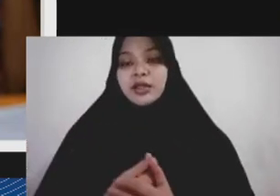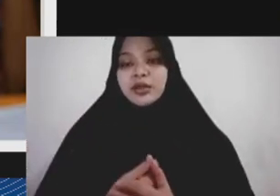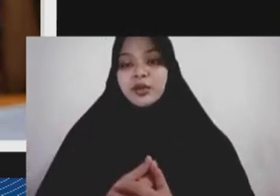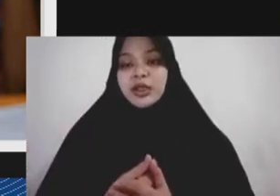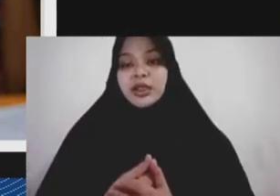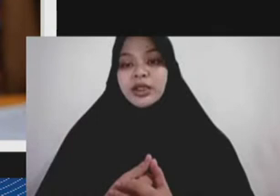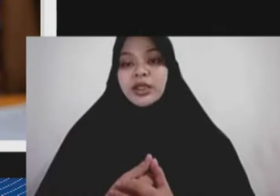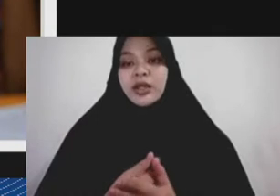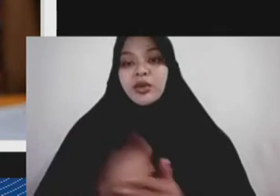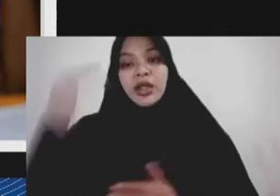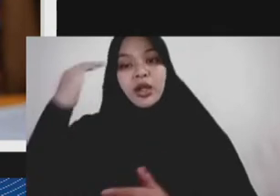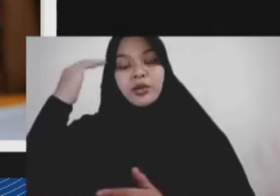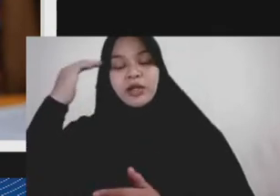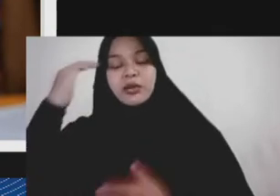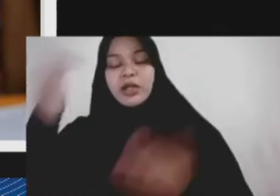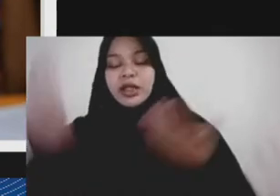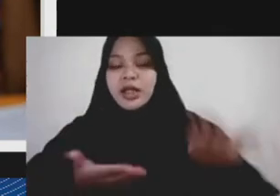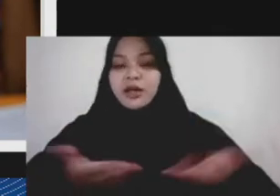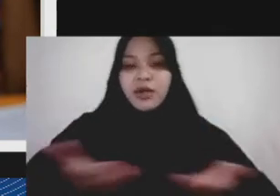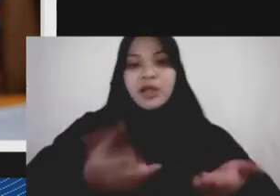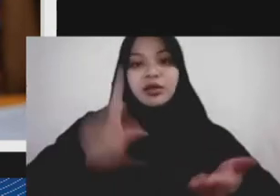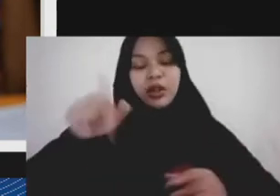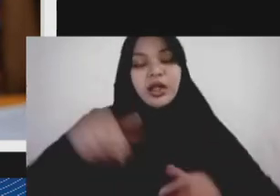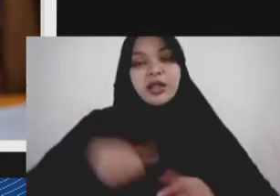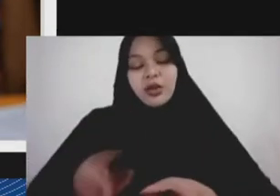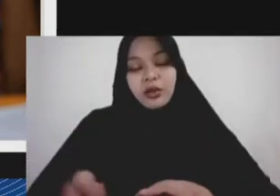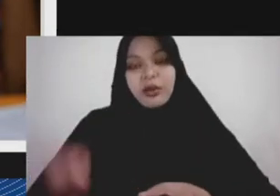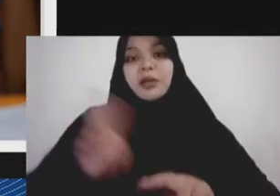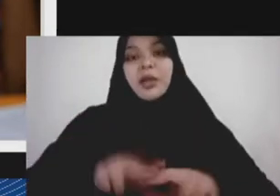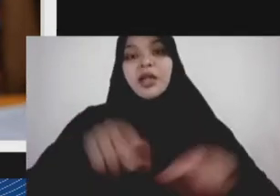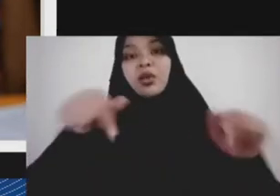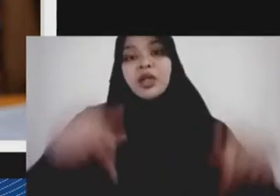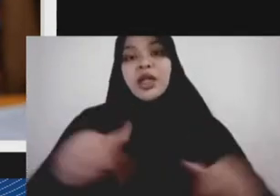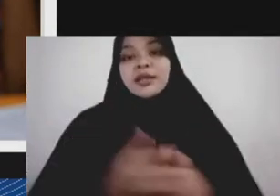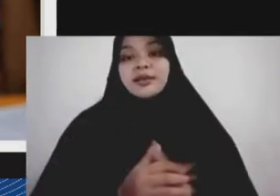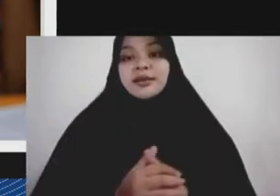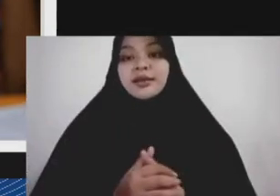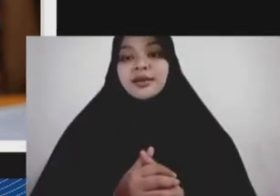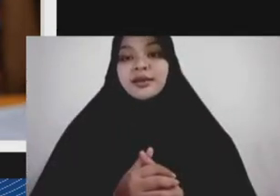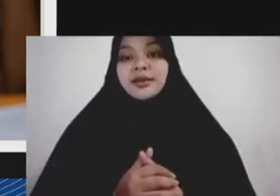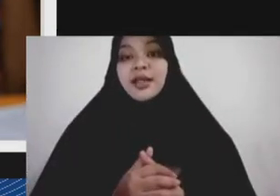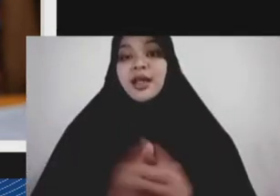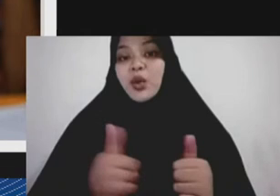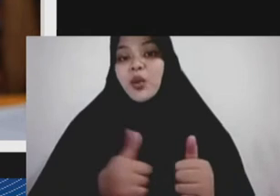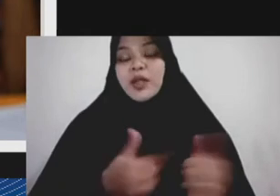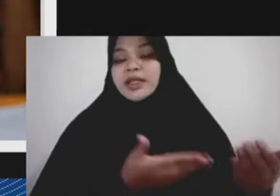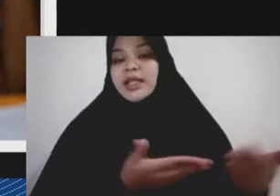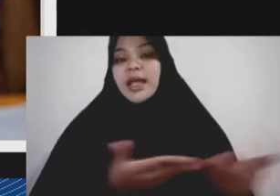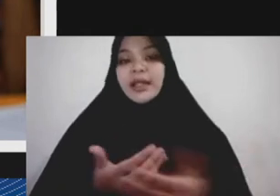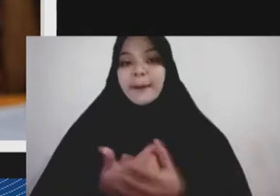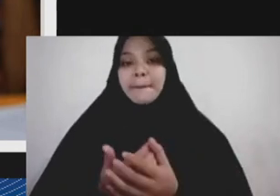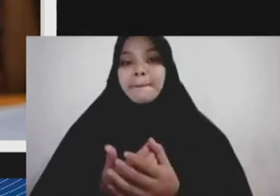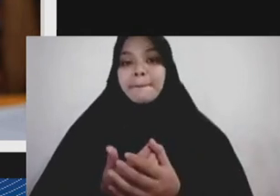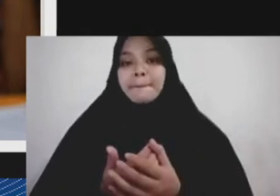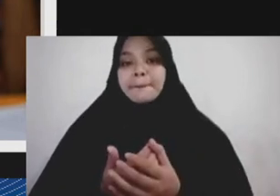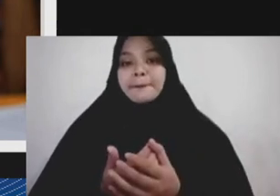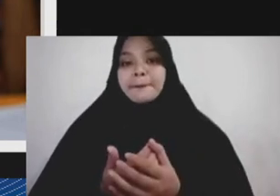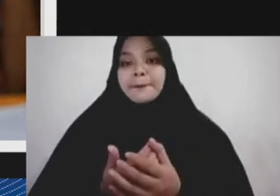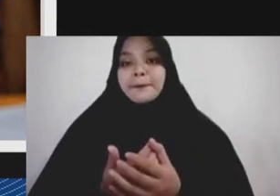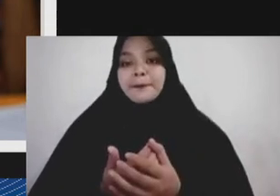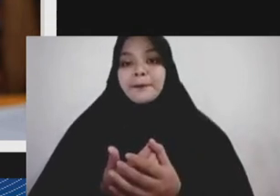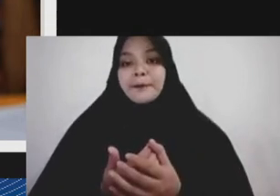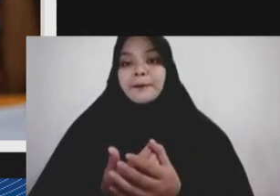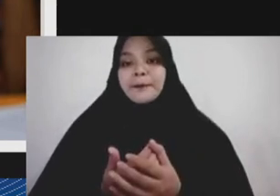services needs to be culturally competent and ensure that it reflects the needs of the